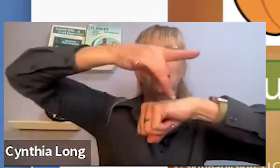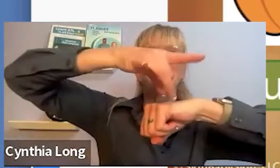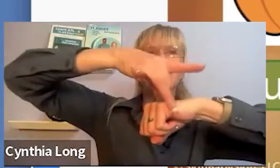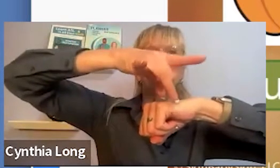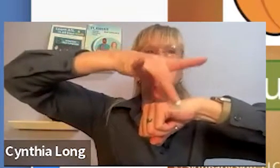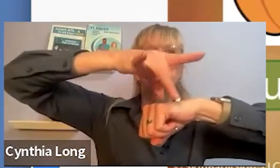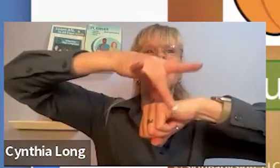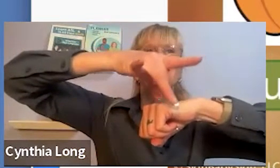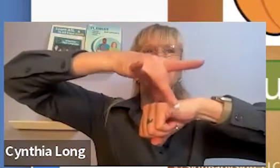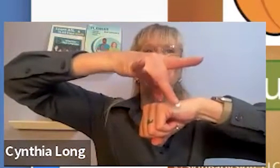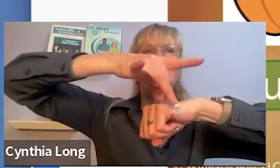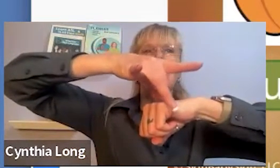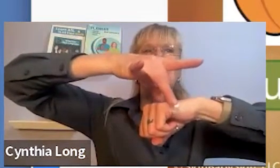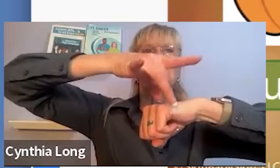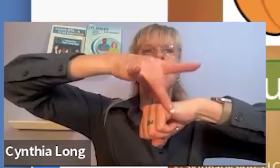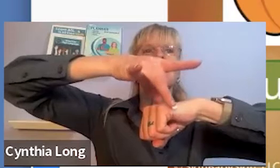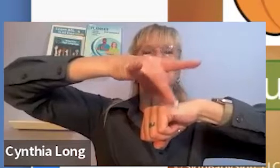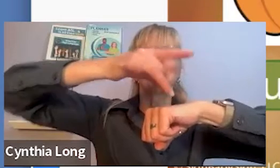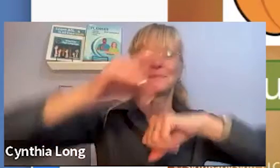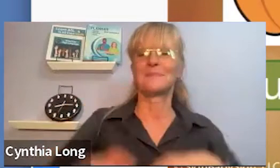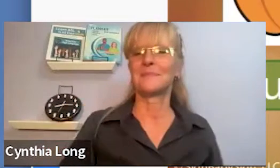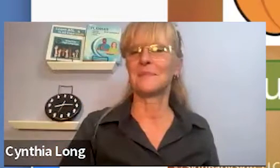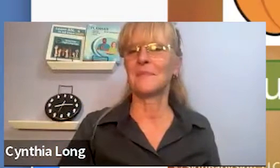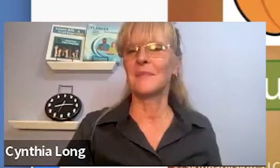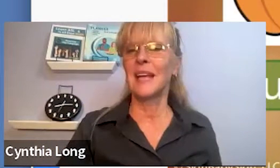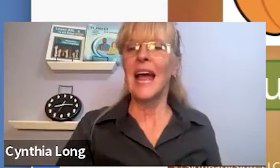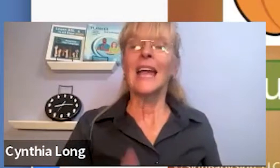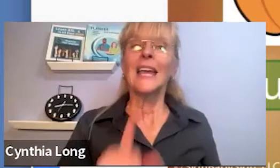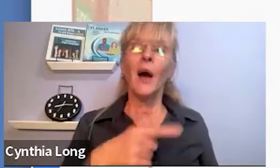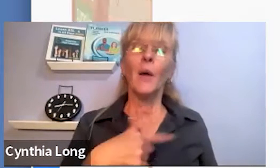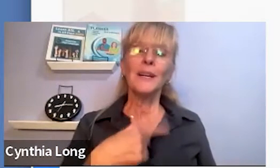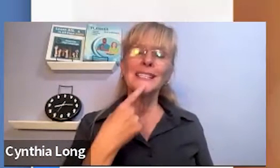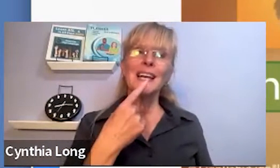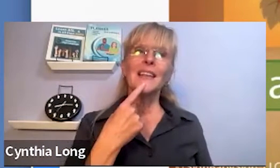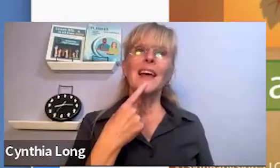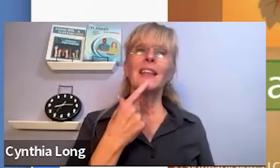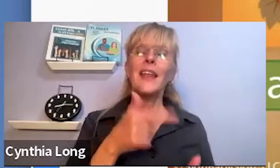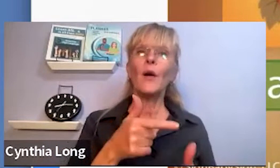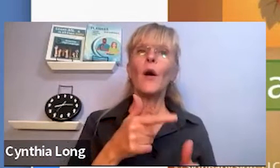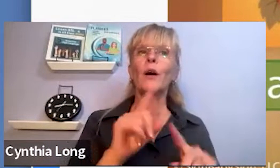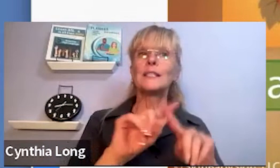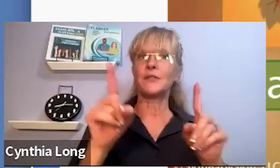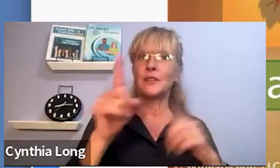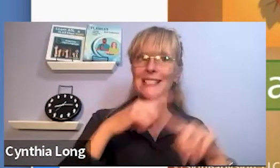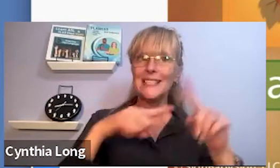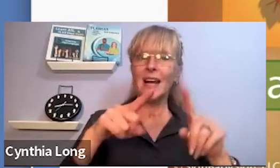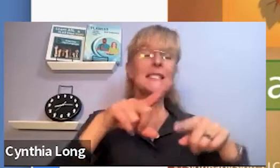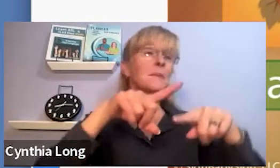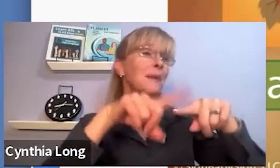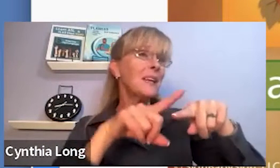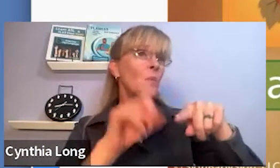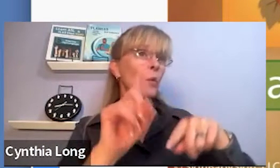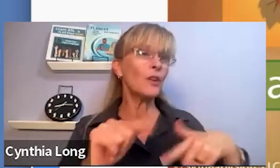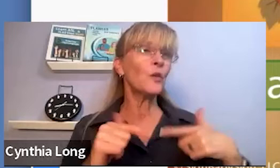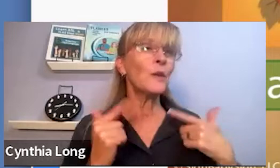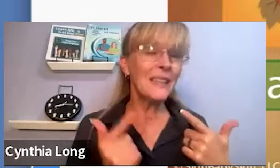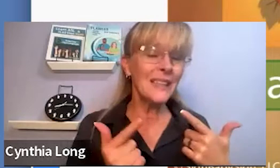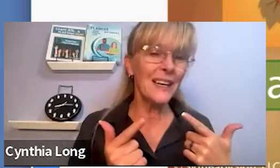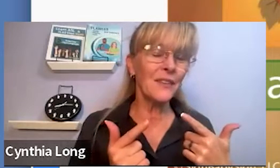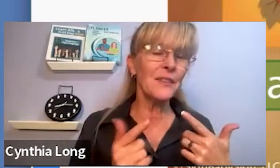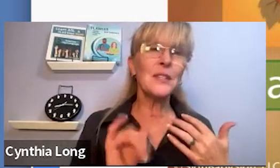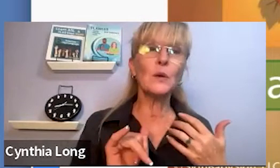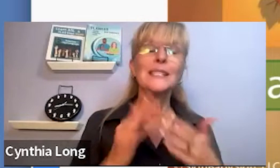Okay, pumpkin. Okay, pumpkin. Now, I will say that there are different signs depending on where